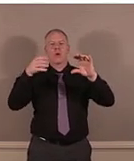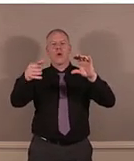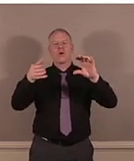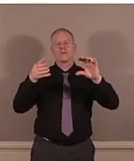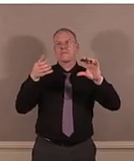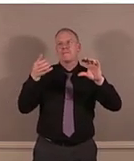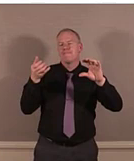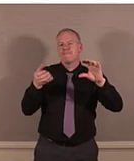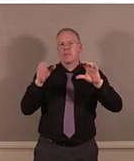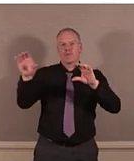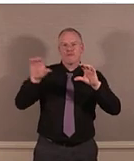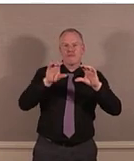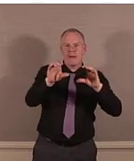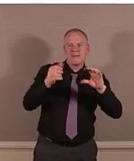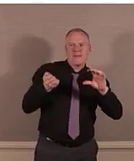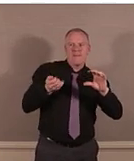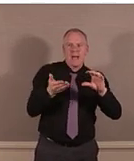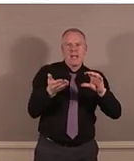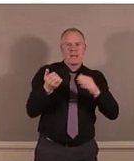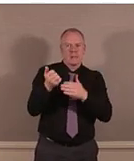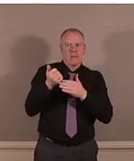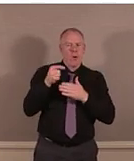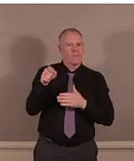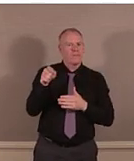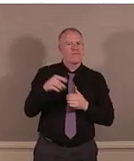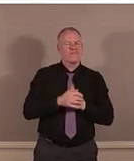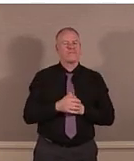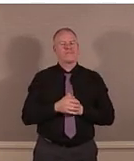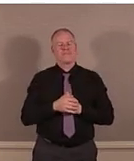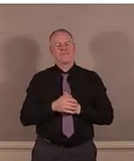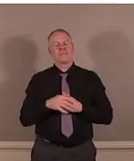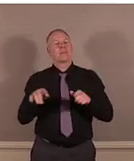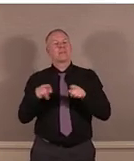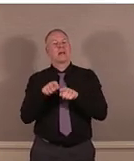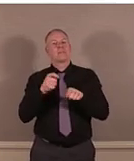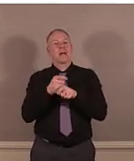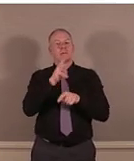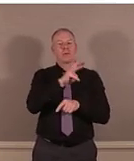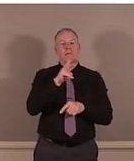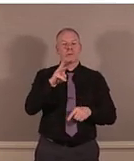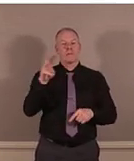and grants and supports available, and also